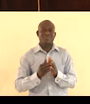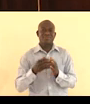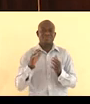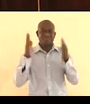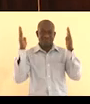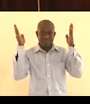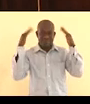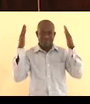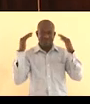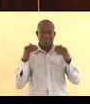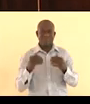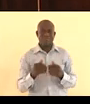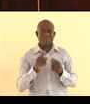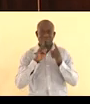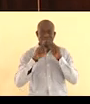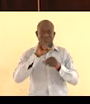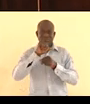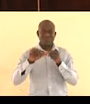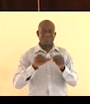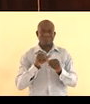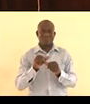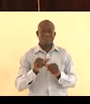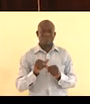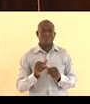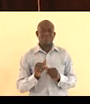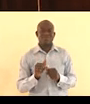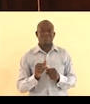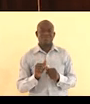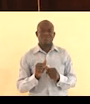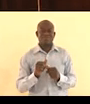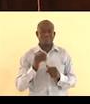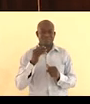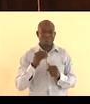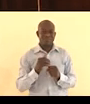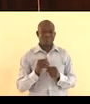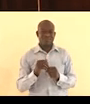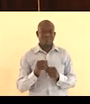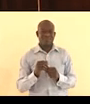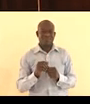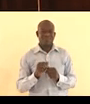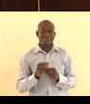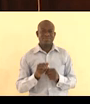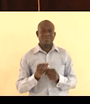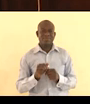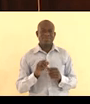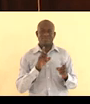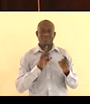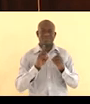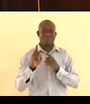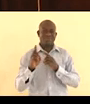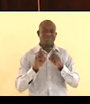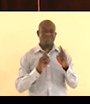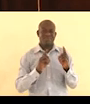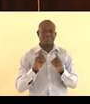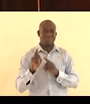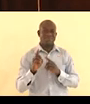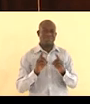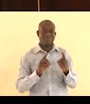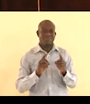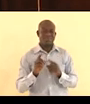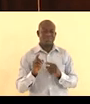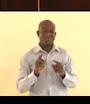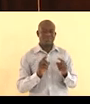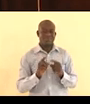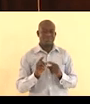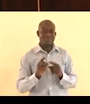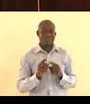say. And talking about our church, I don't know exactly whether I would describe